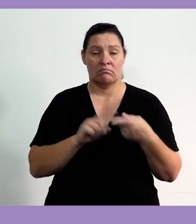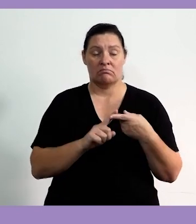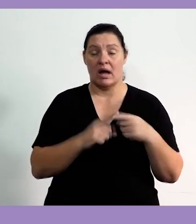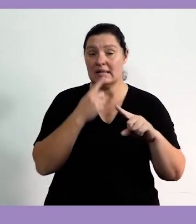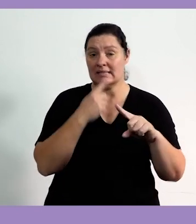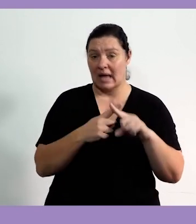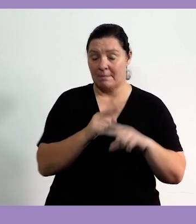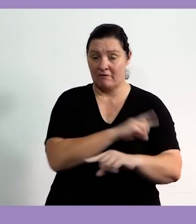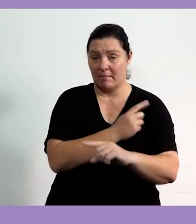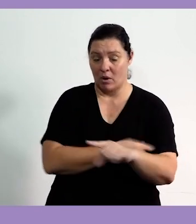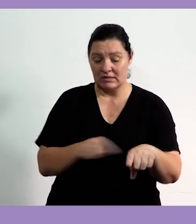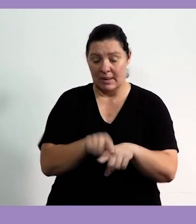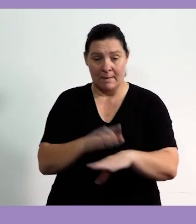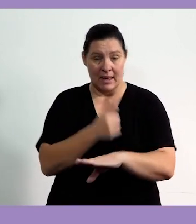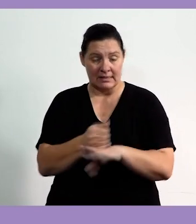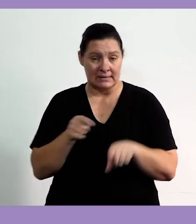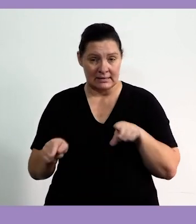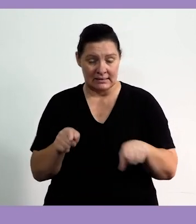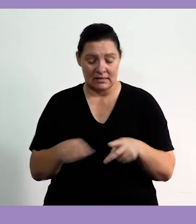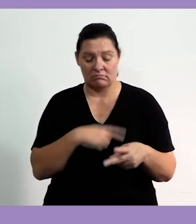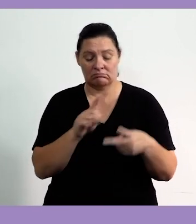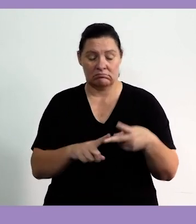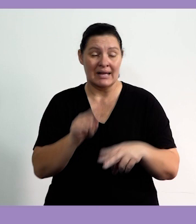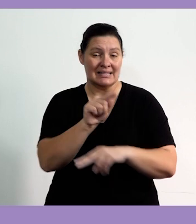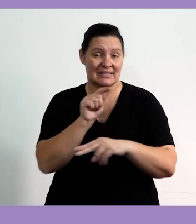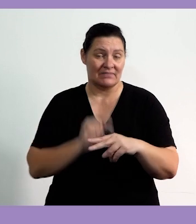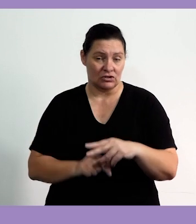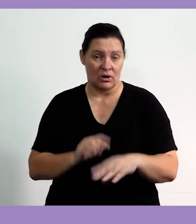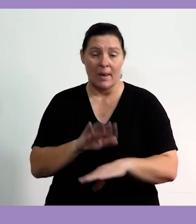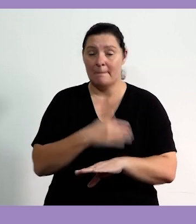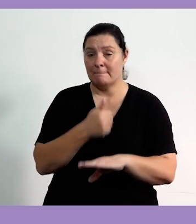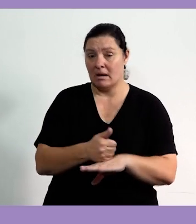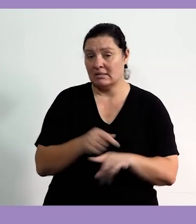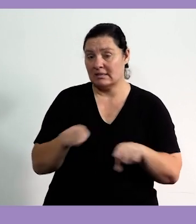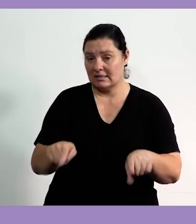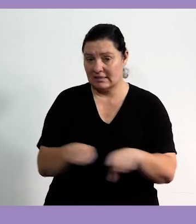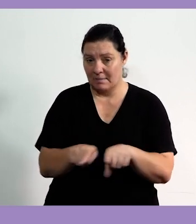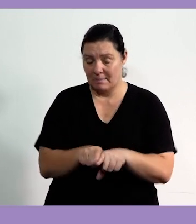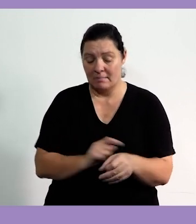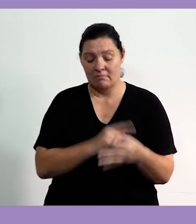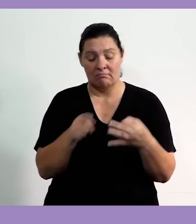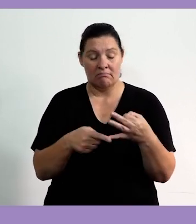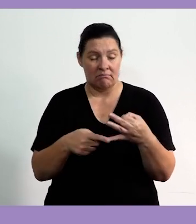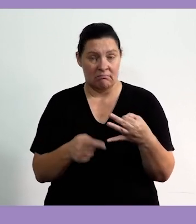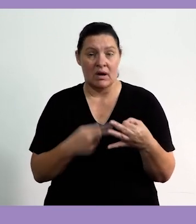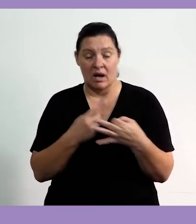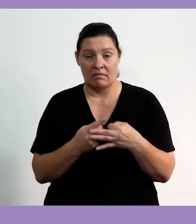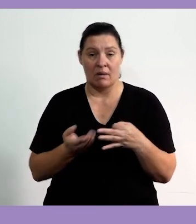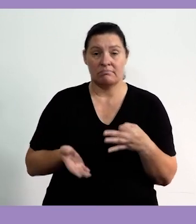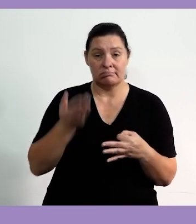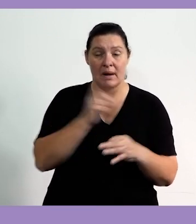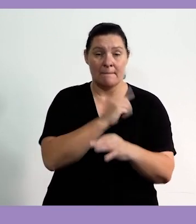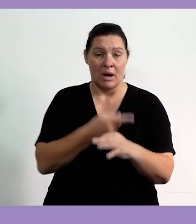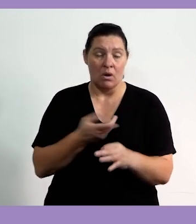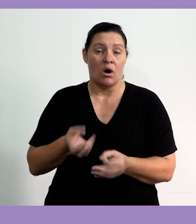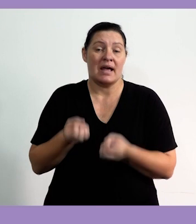laws. We learned that multiplication of powers of the same base. We learned division of powers of the same base. We also learned